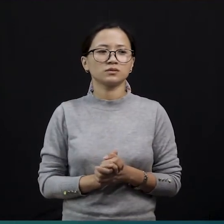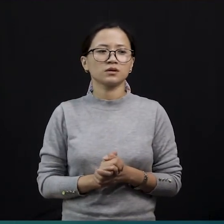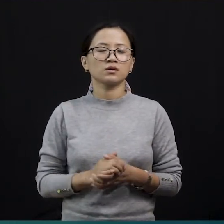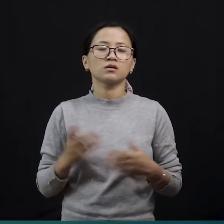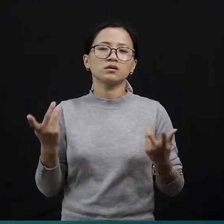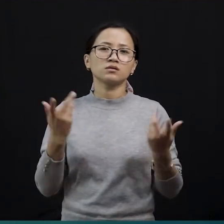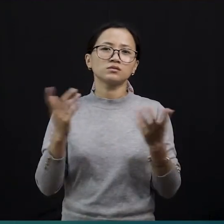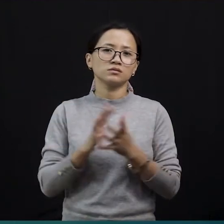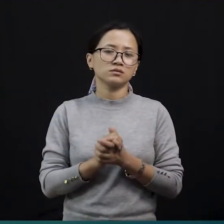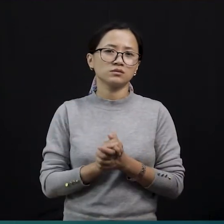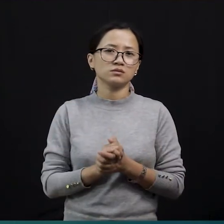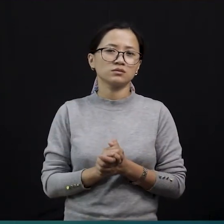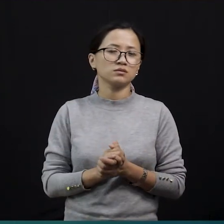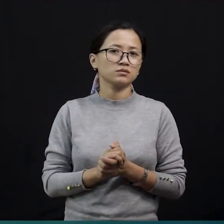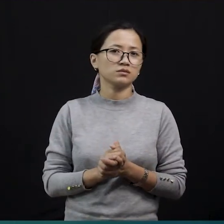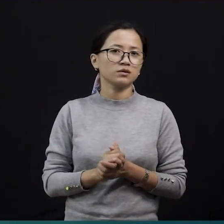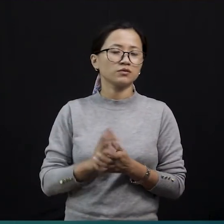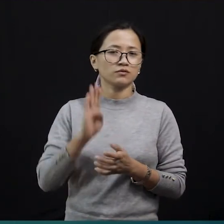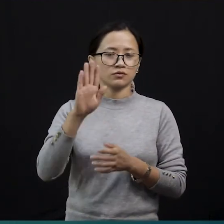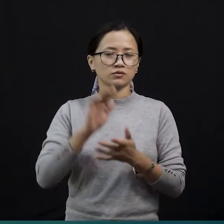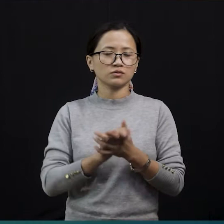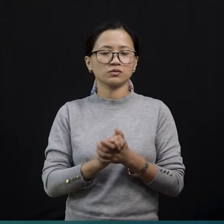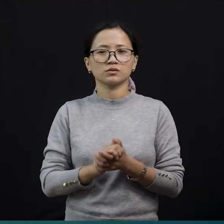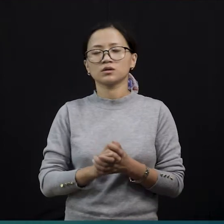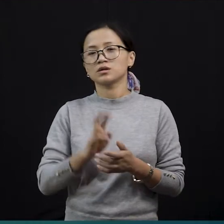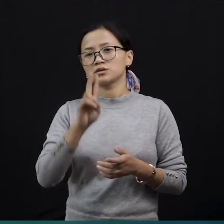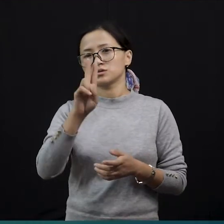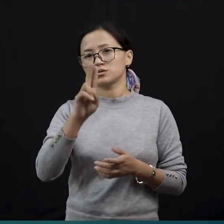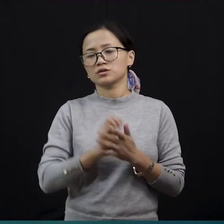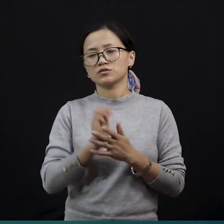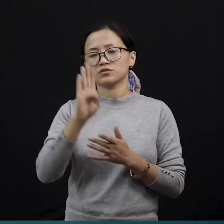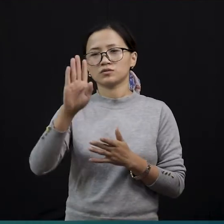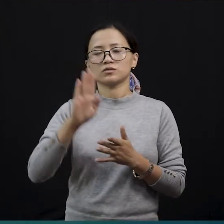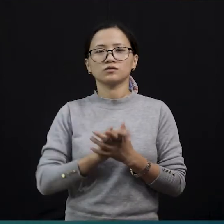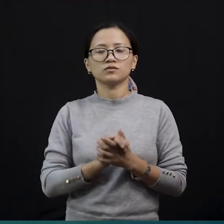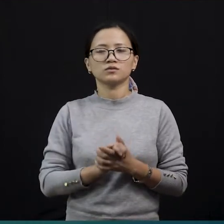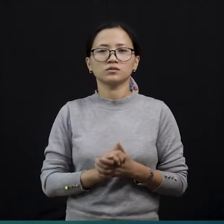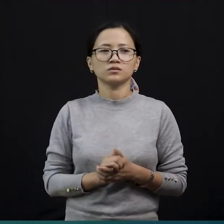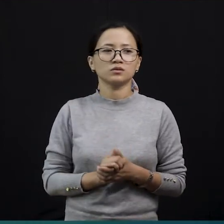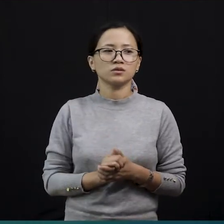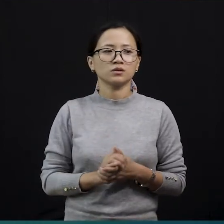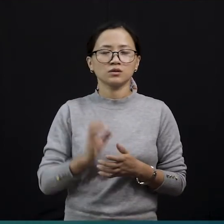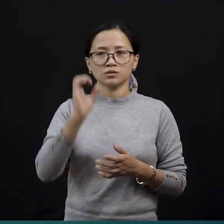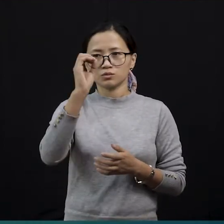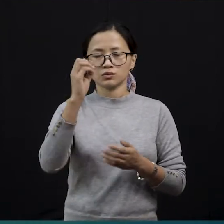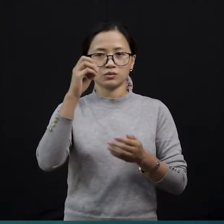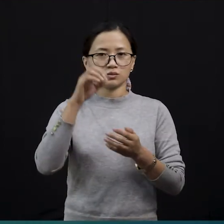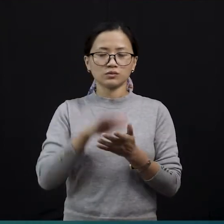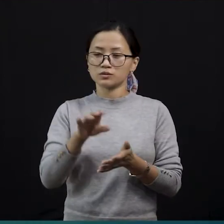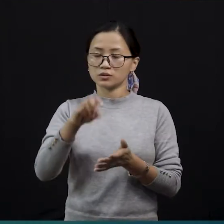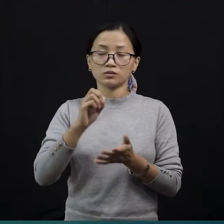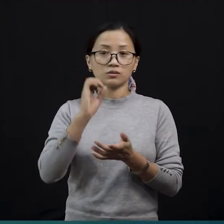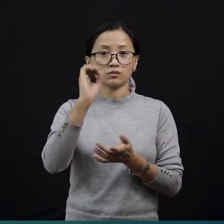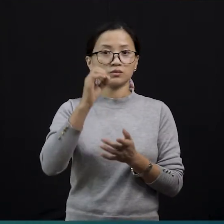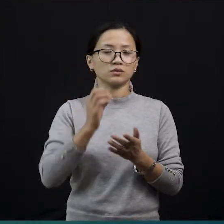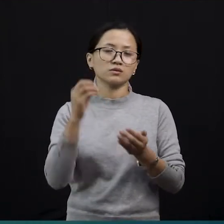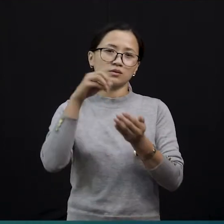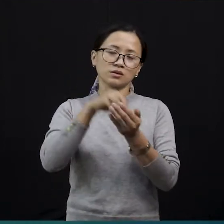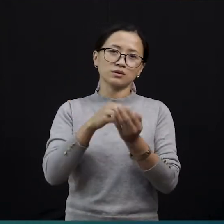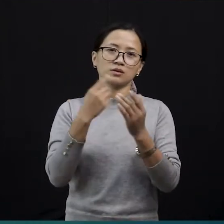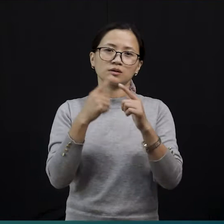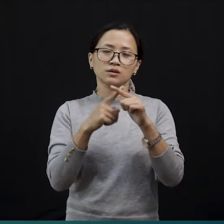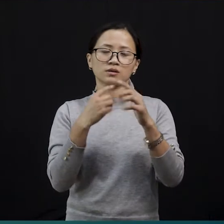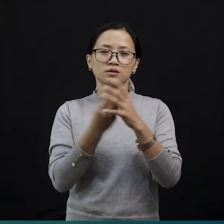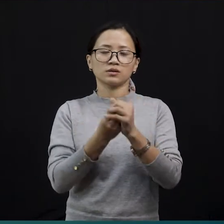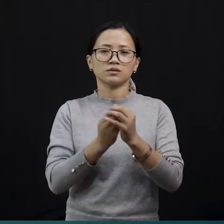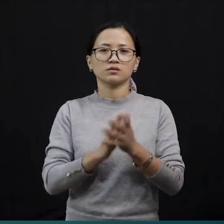children? It is 24, right? So just one extra 0. You need to add it up